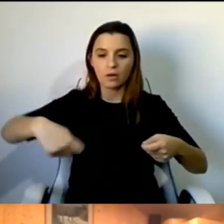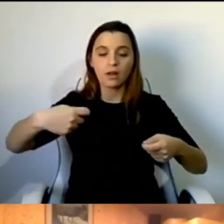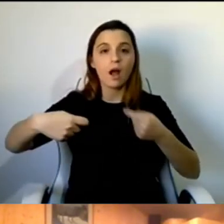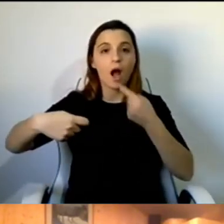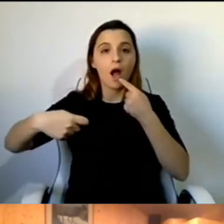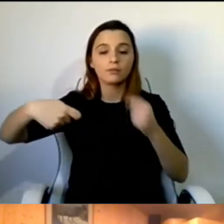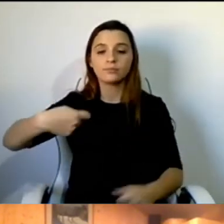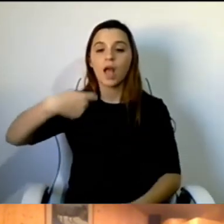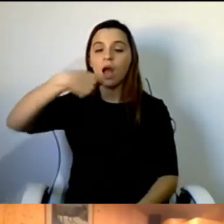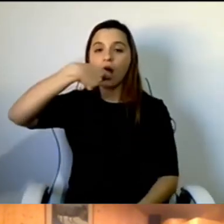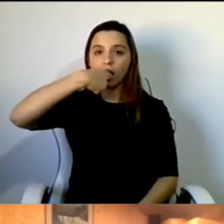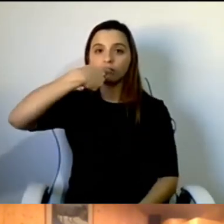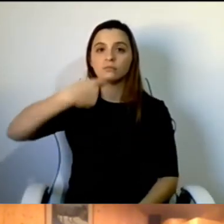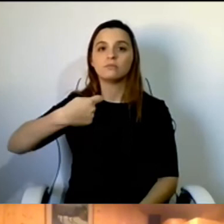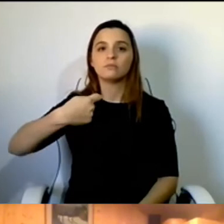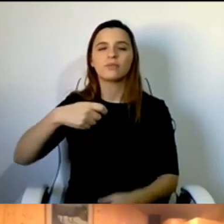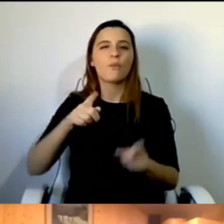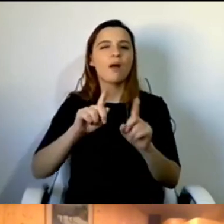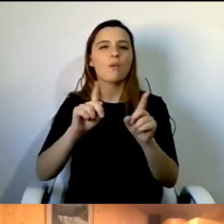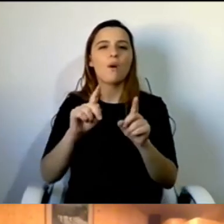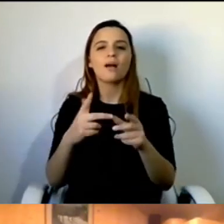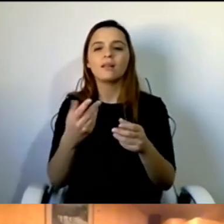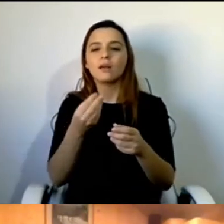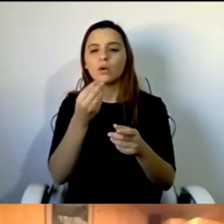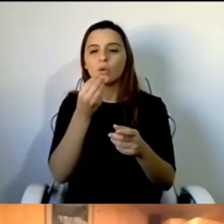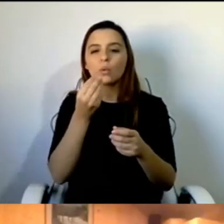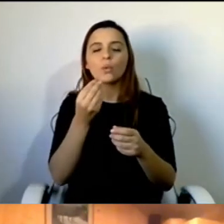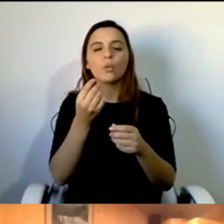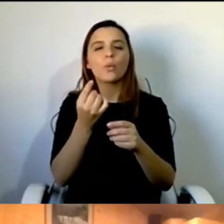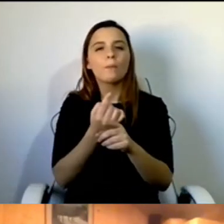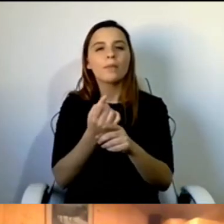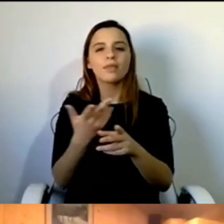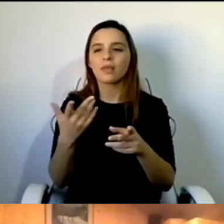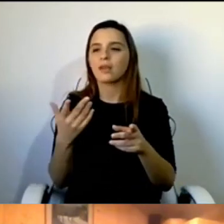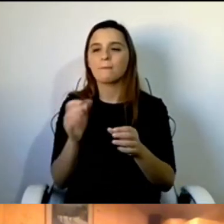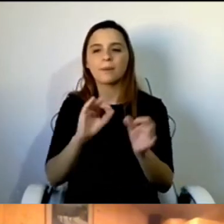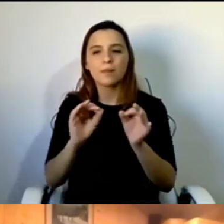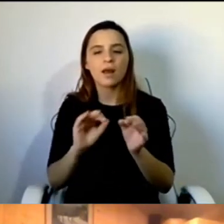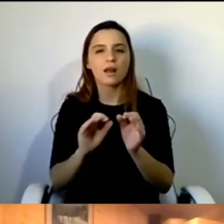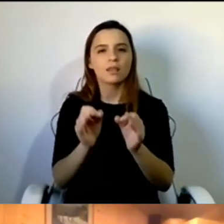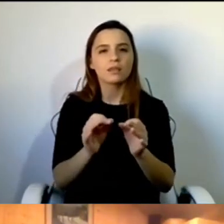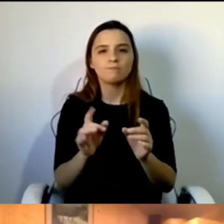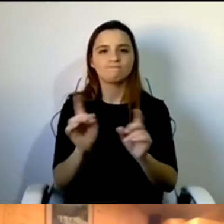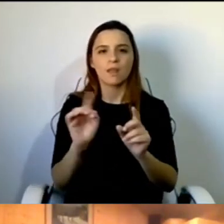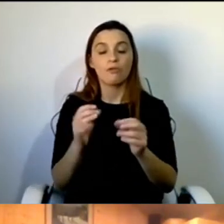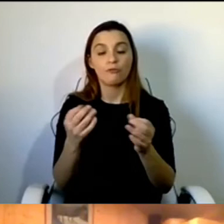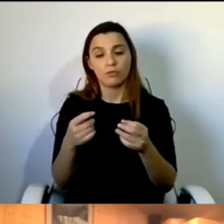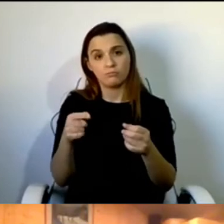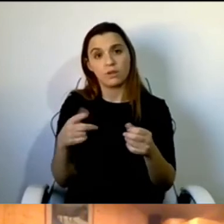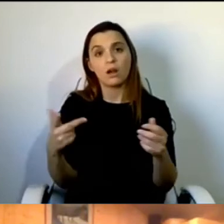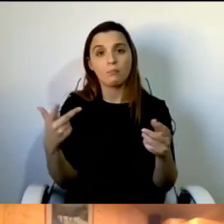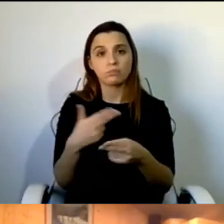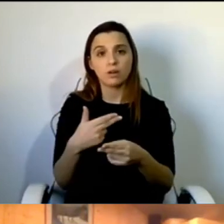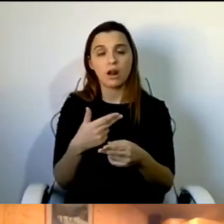on the plate or anything like that. So that was the first cut. And people started to fall out. And there was also this